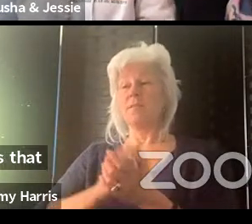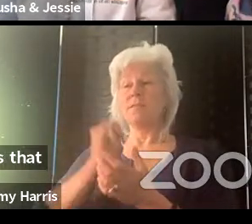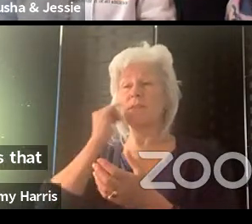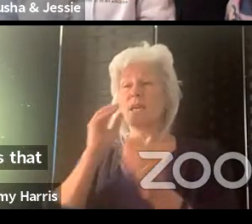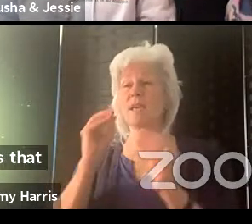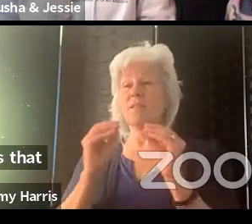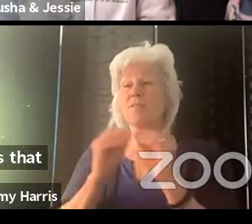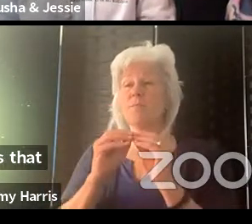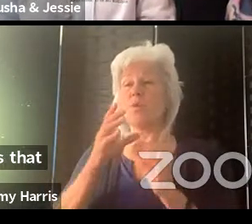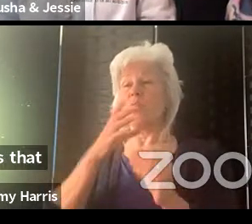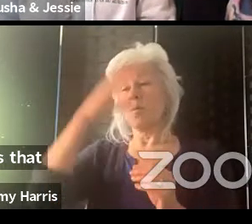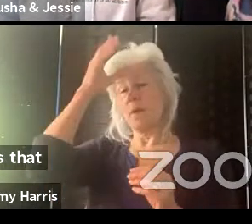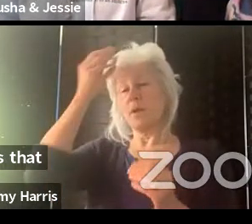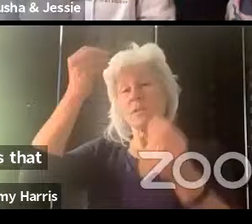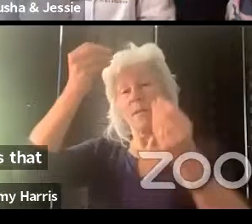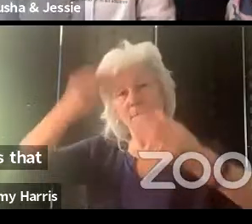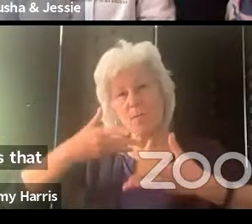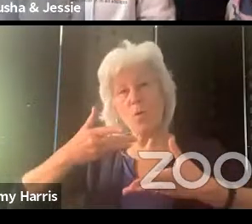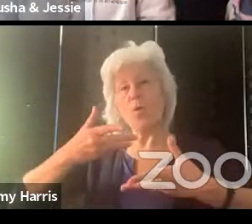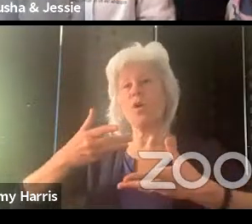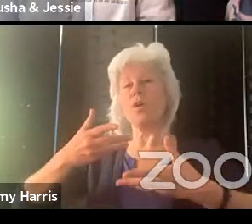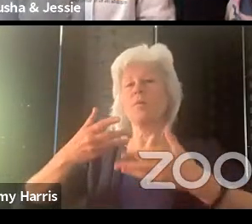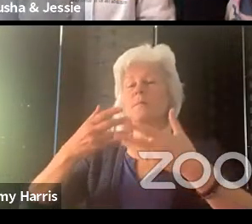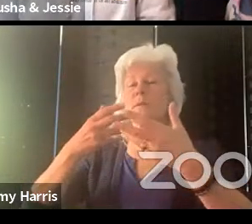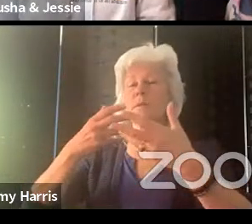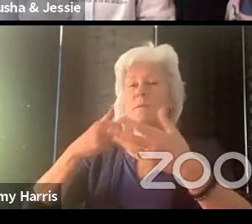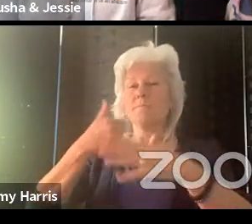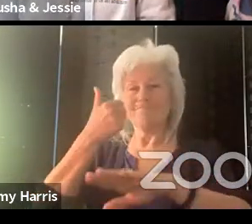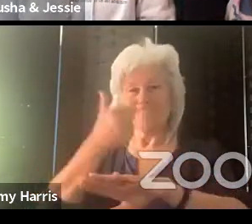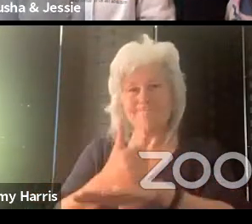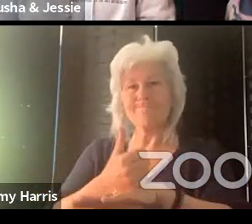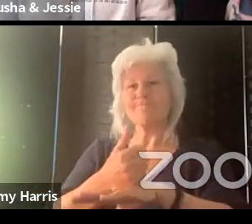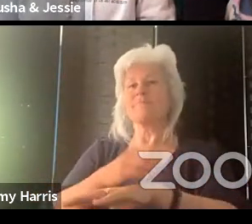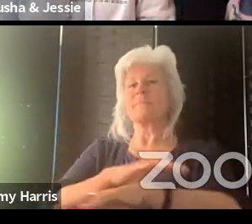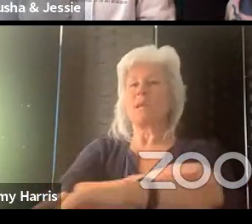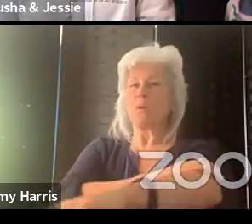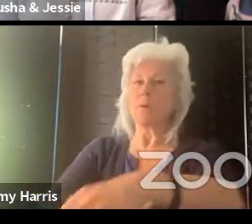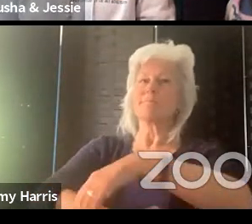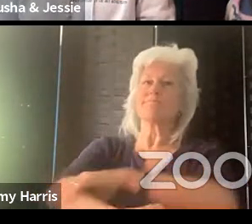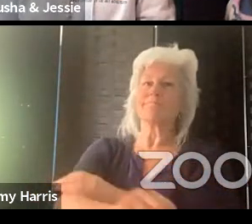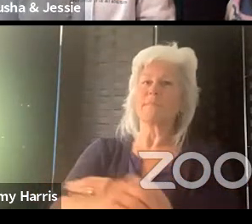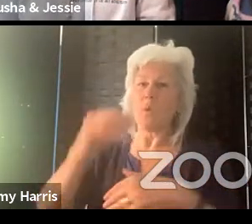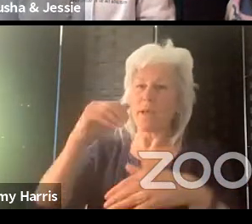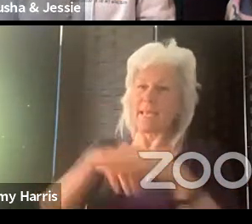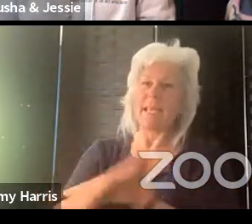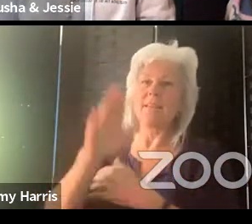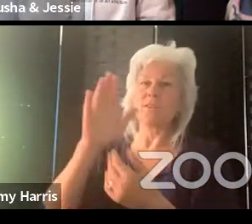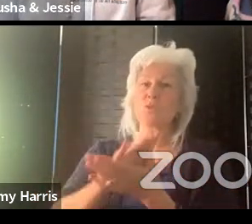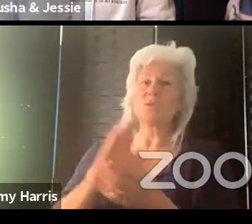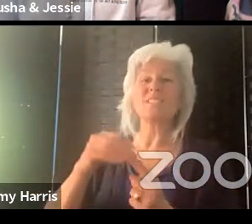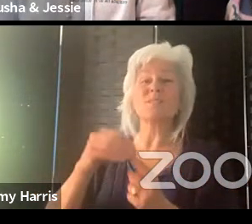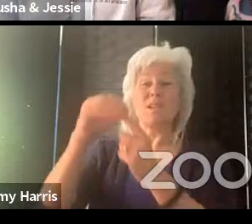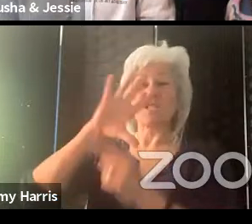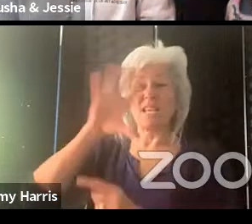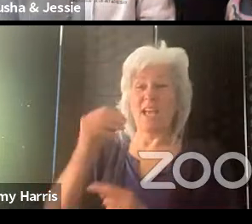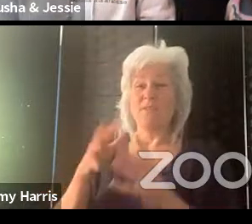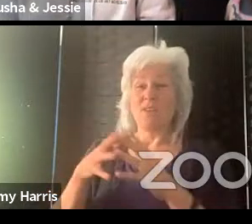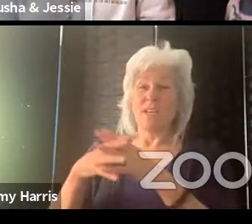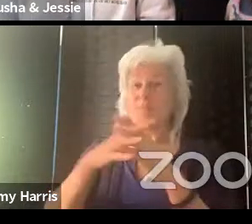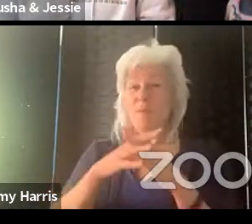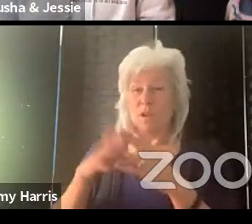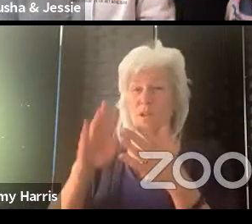can be informed and equipped going into school, especially in the African-American community,